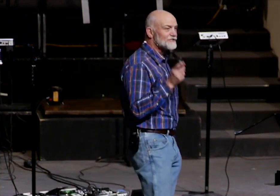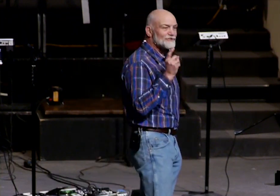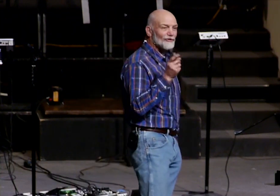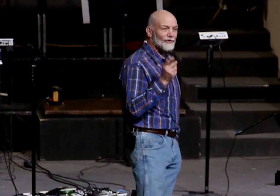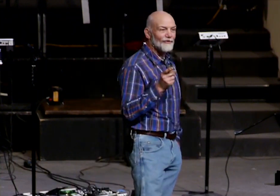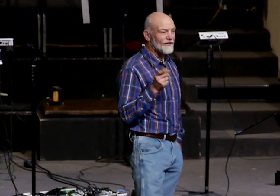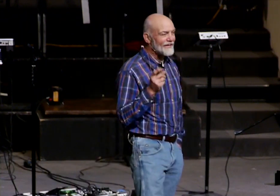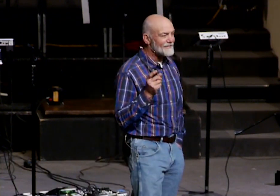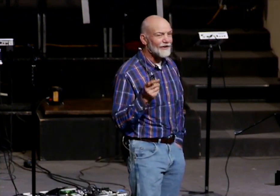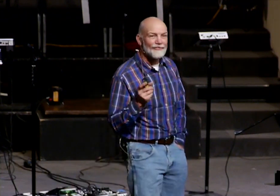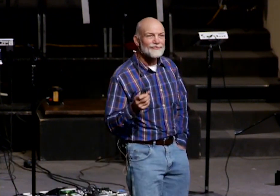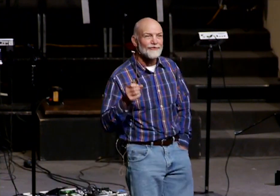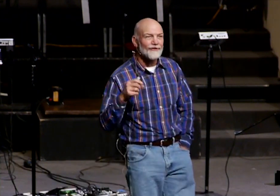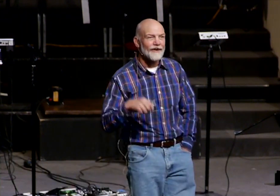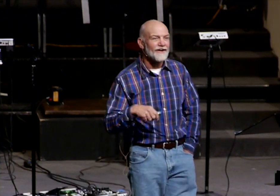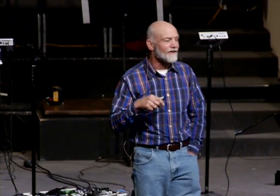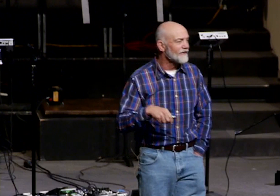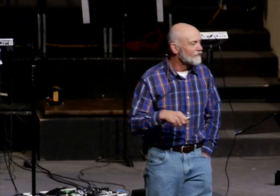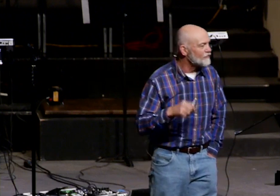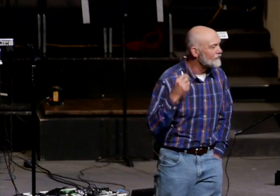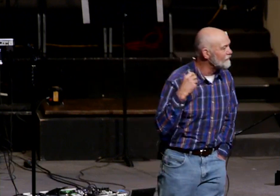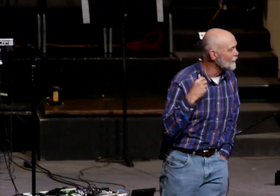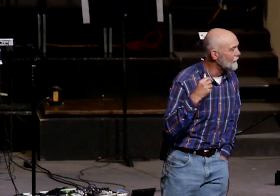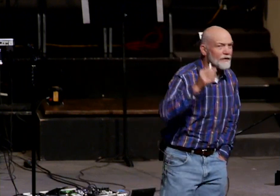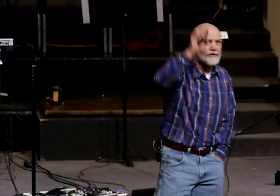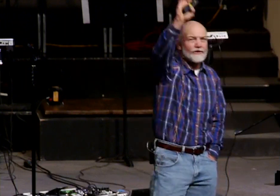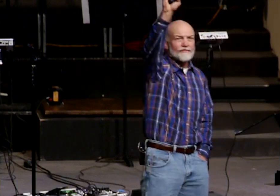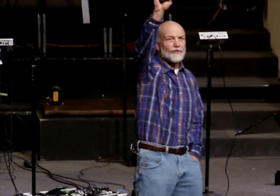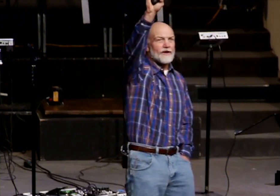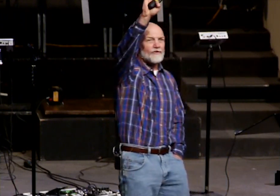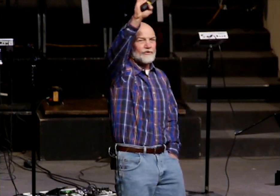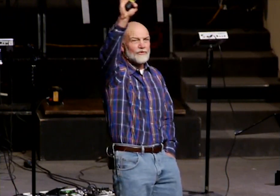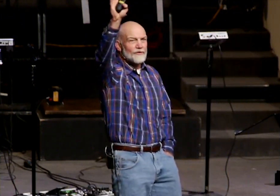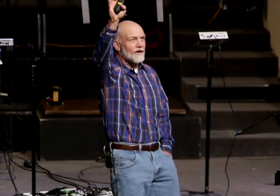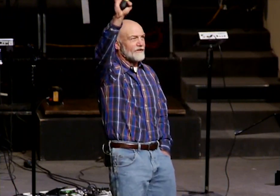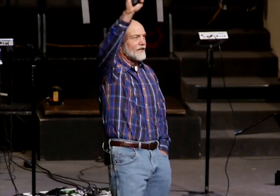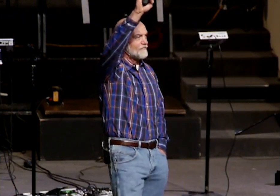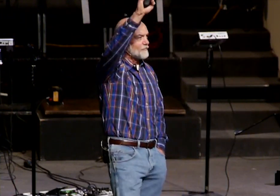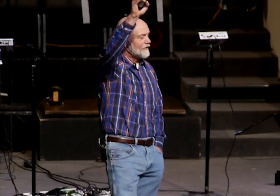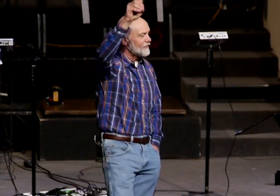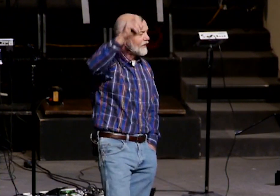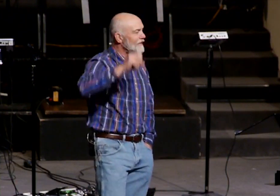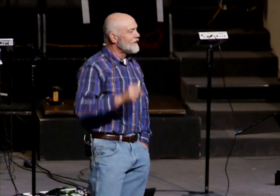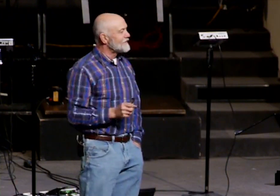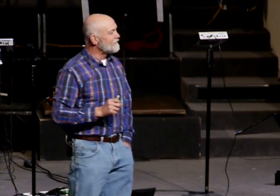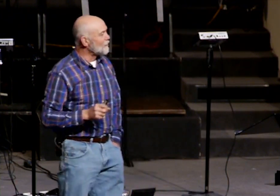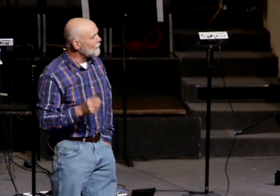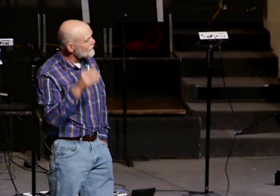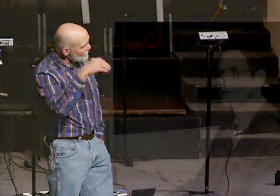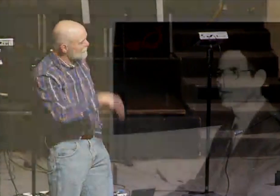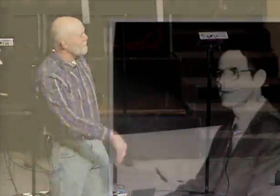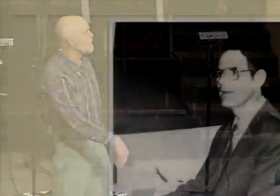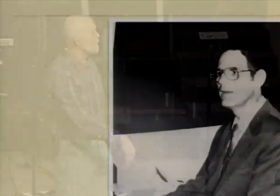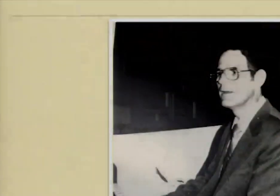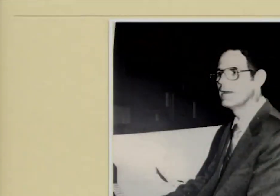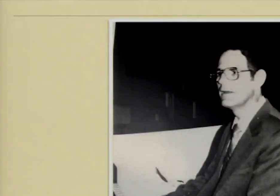this is so cool that I can tell this story right here. This is David Rupert. How many know David Rupert? I don't know you in the balcony, a lot of you up there. Okay. David Rupert was